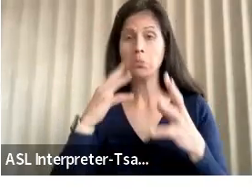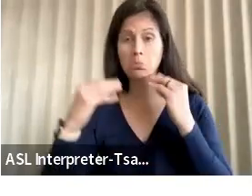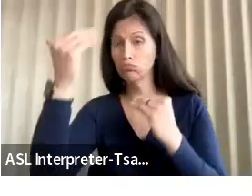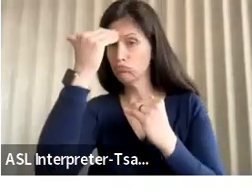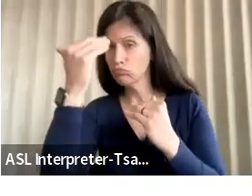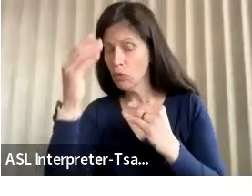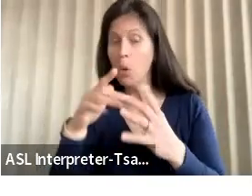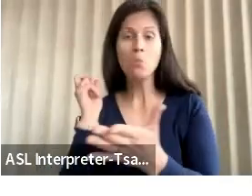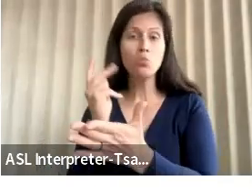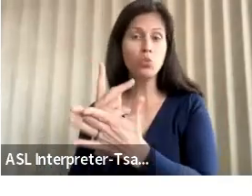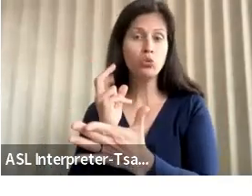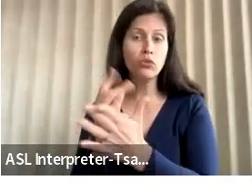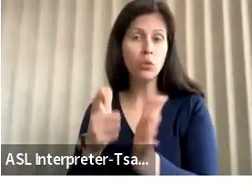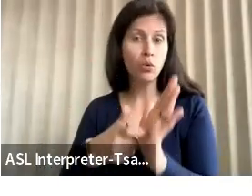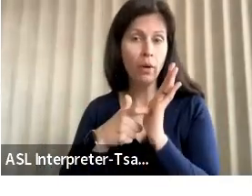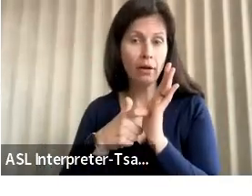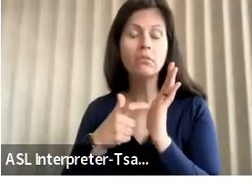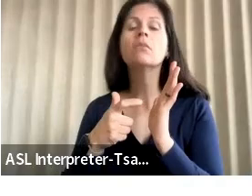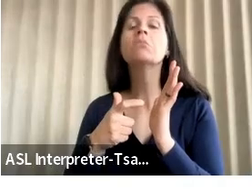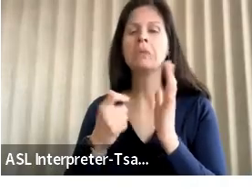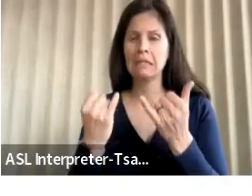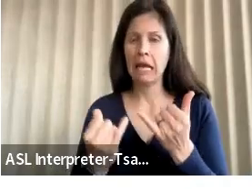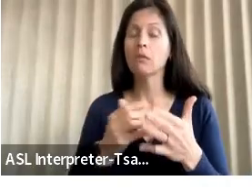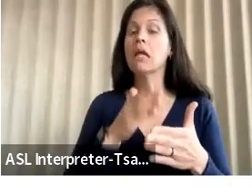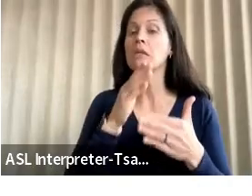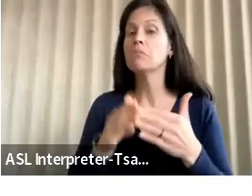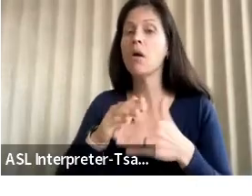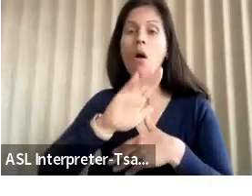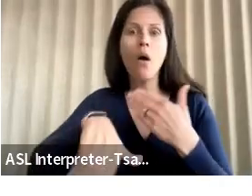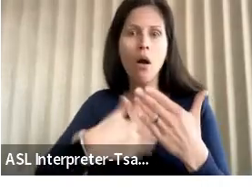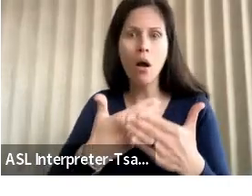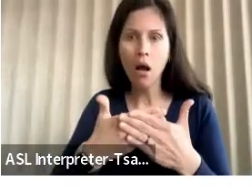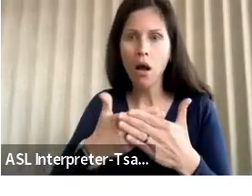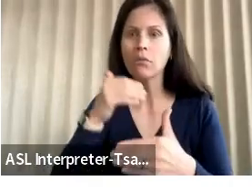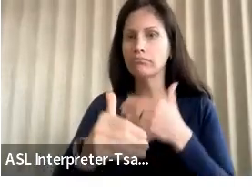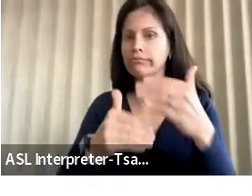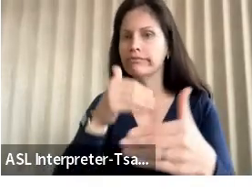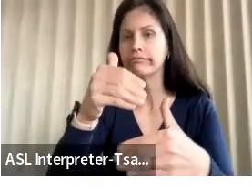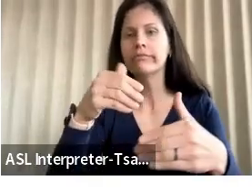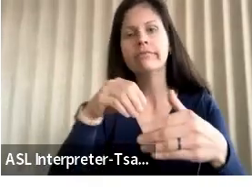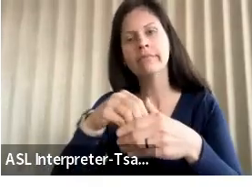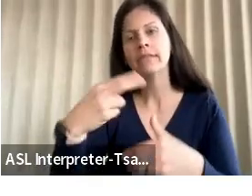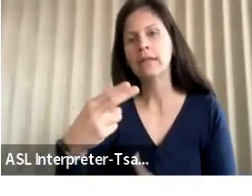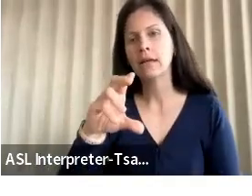go ahead and complete all those steps in HCSIS.